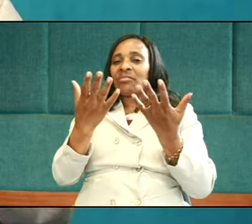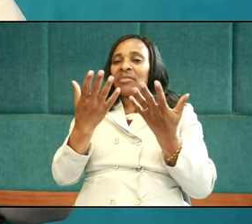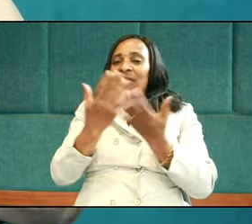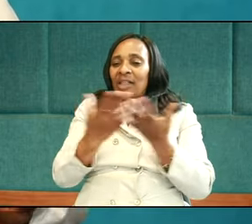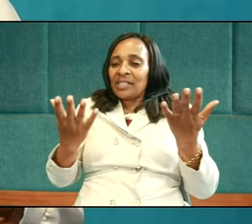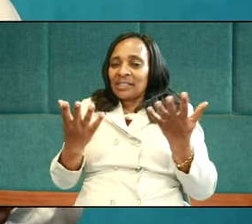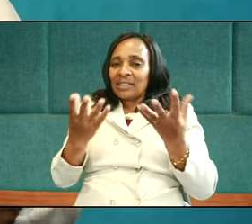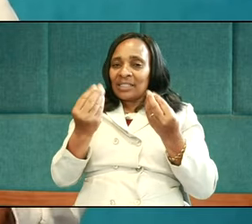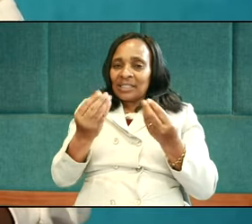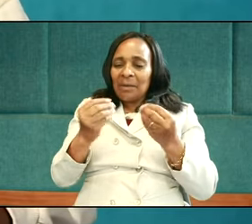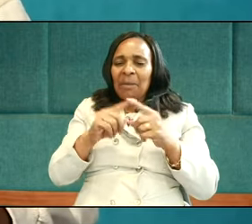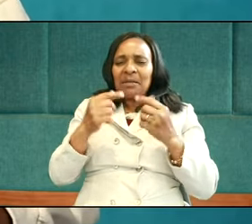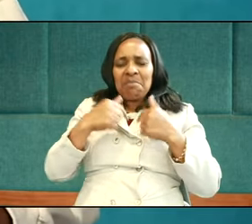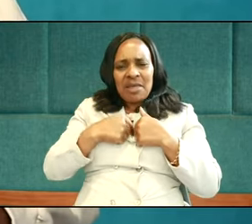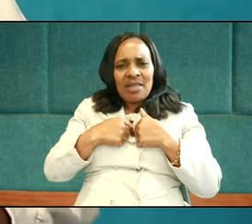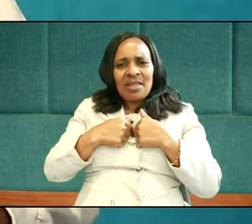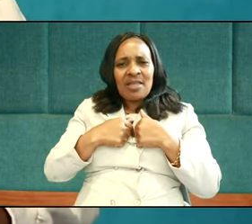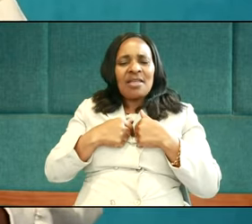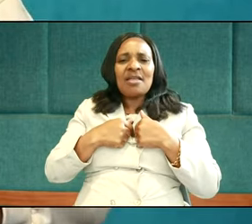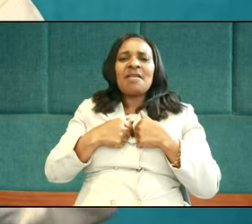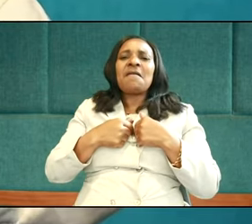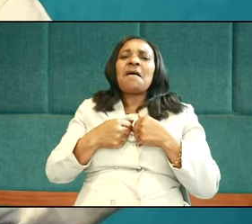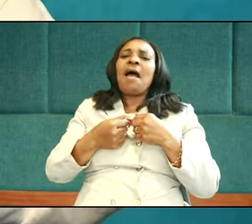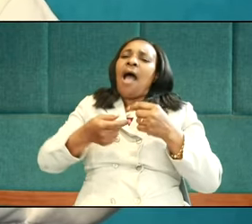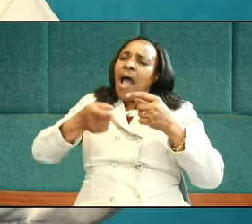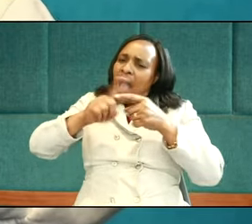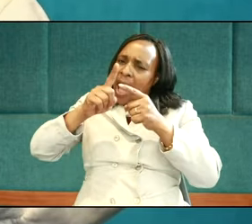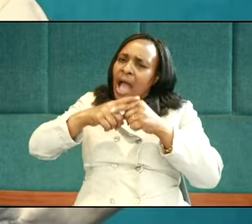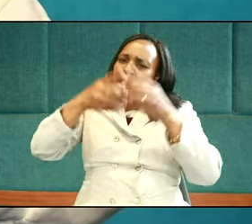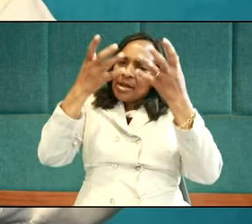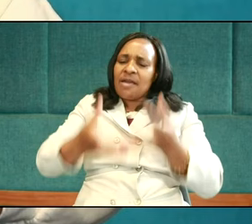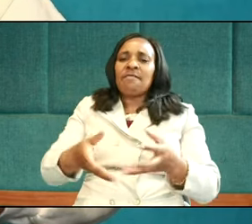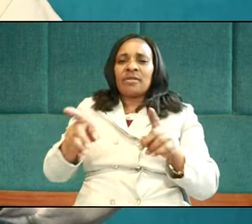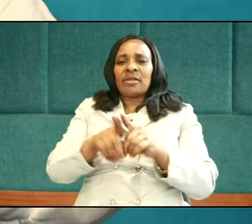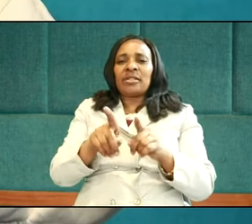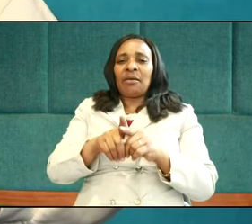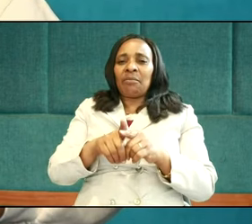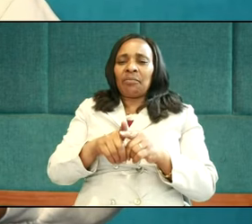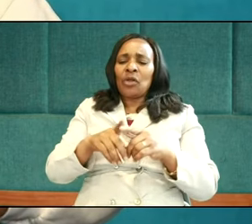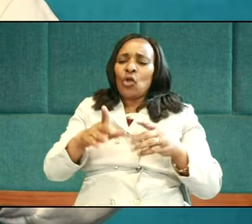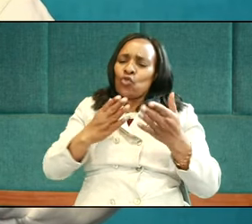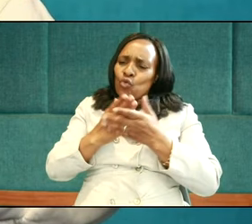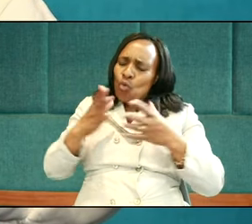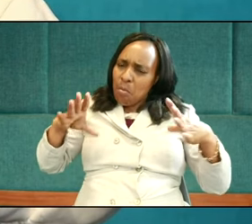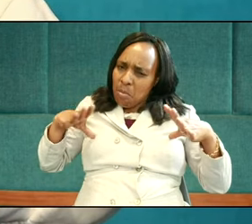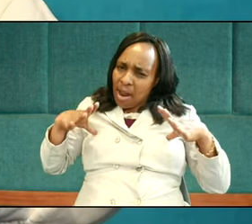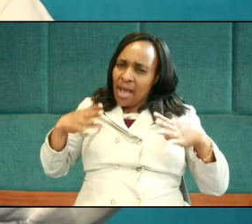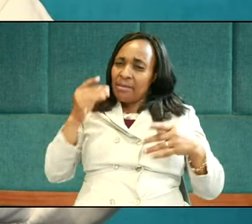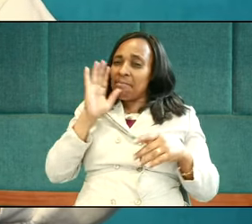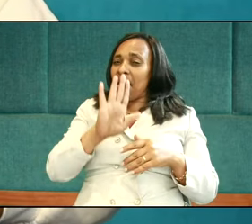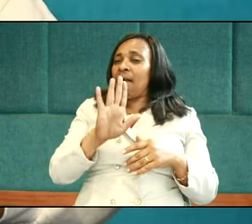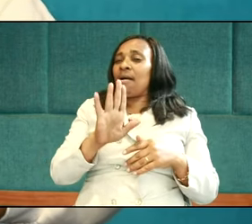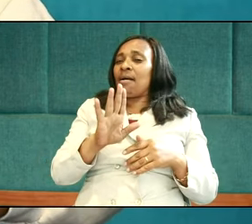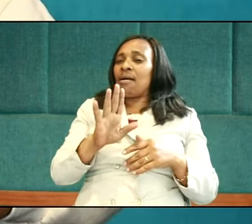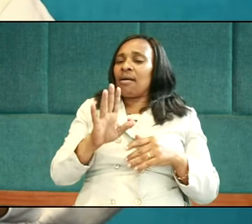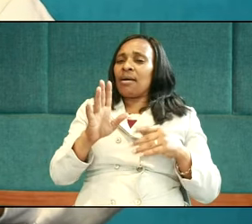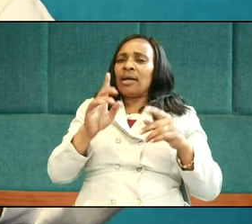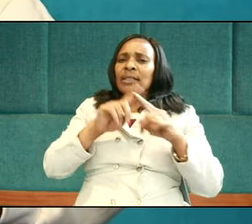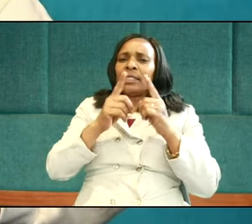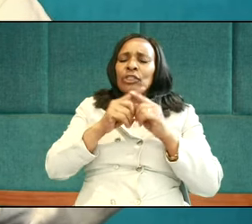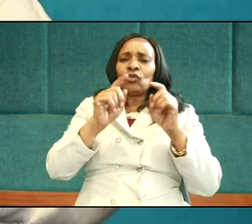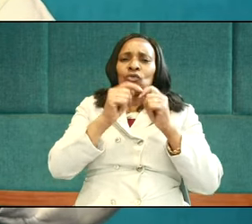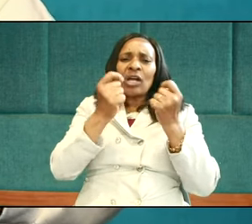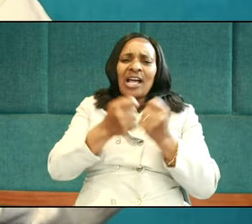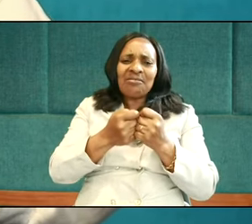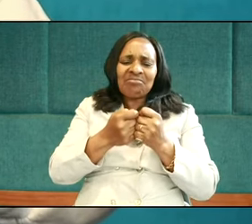make it even heavier. Mm-hmm. So I think he became prideful. Yep. And 10 tribes were stripped from